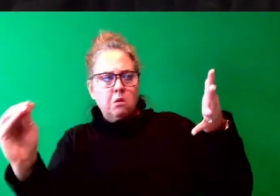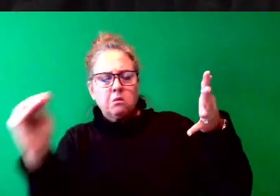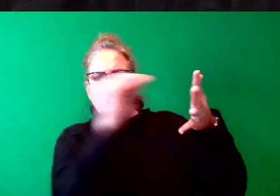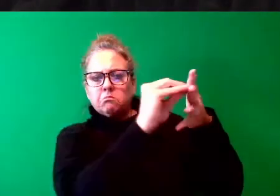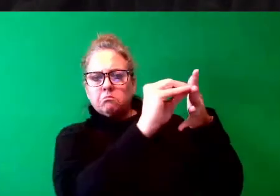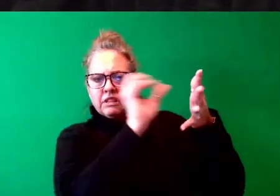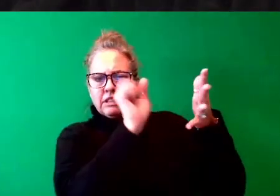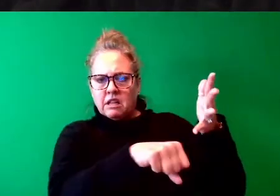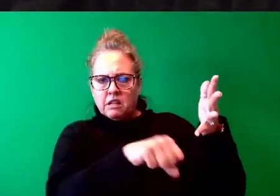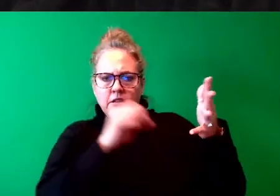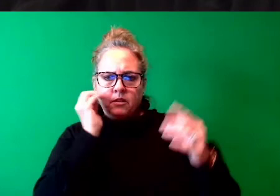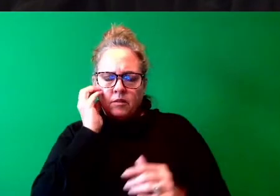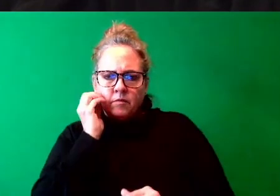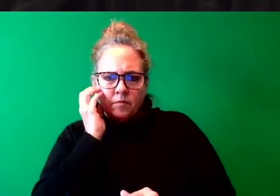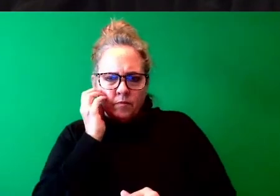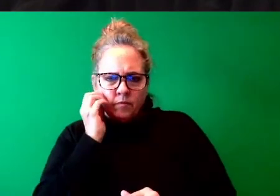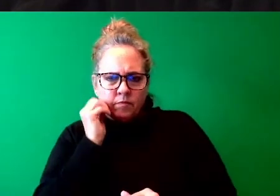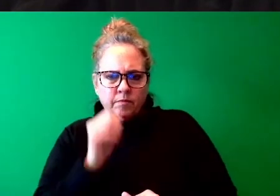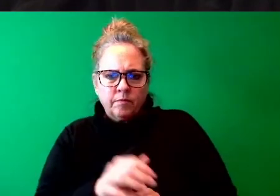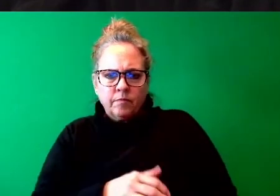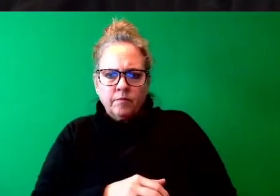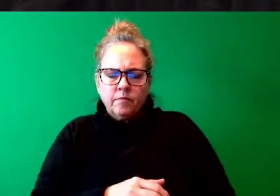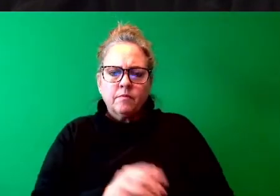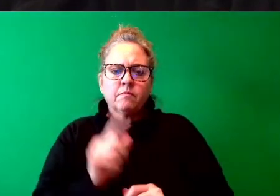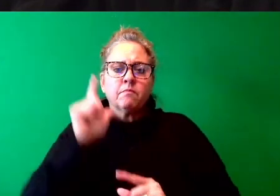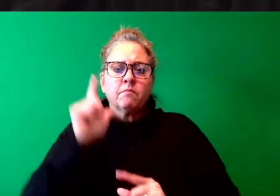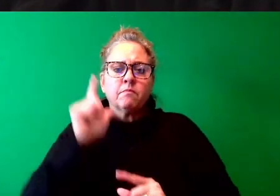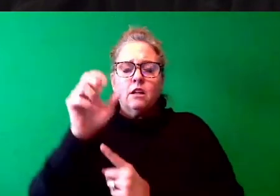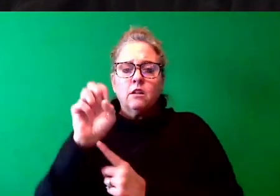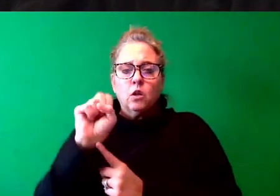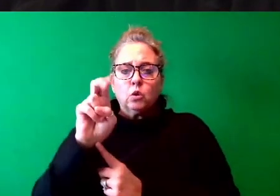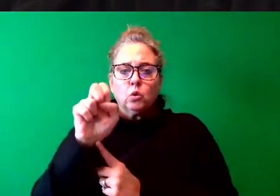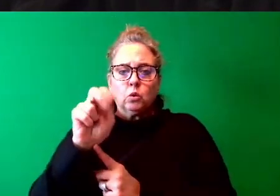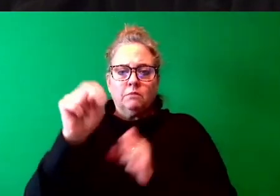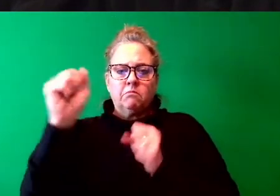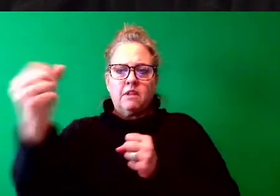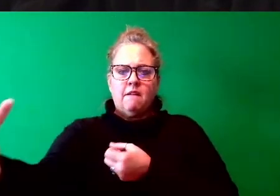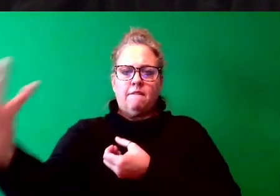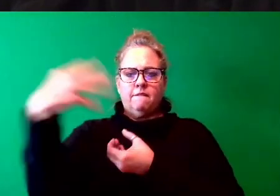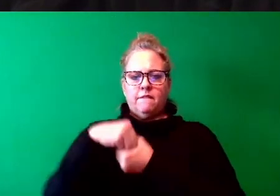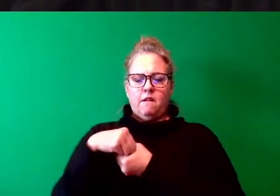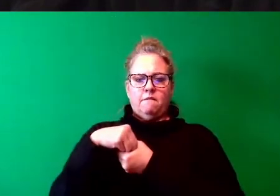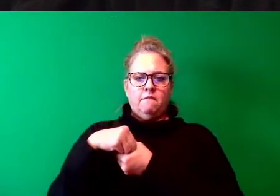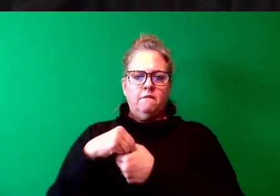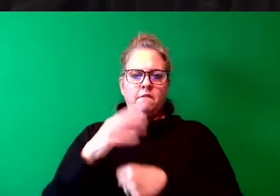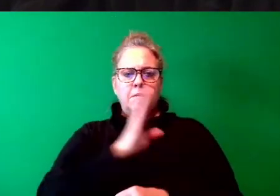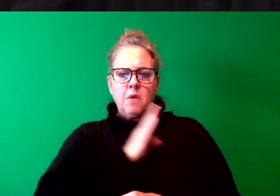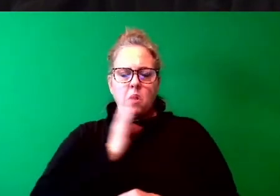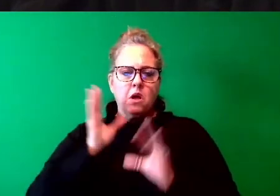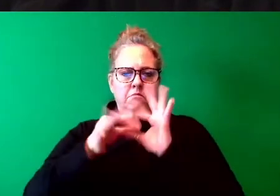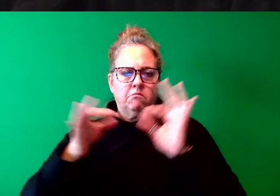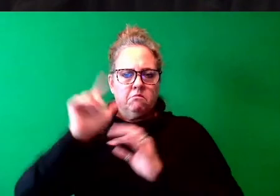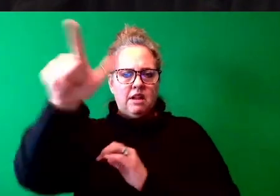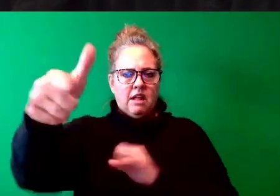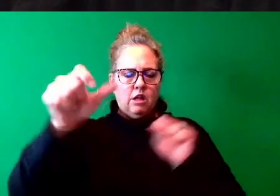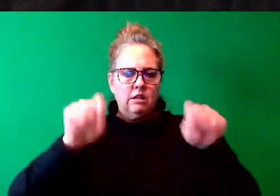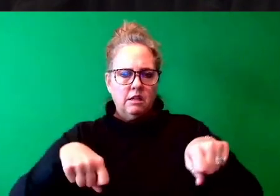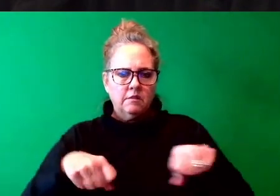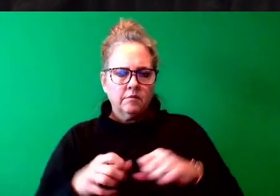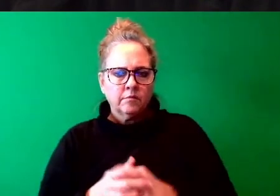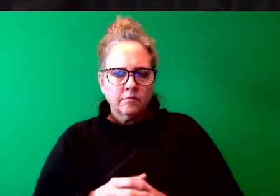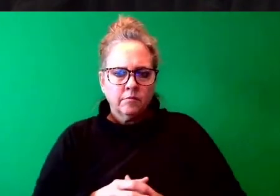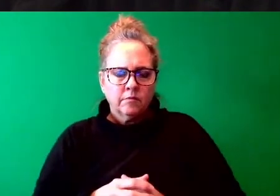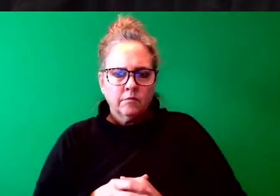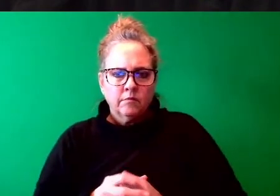it to the board, and then hopefully it'll be actionable at that point. But here we go. We've